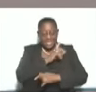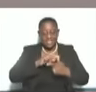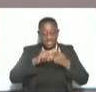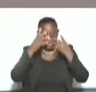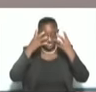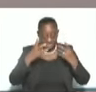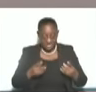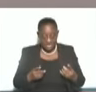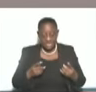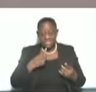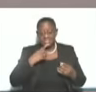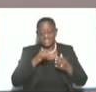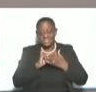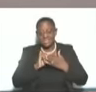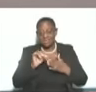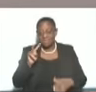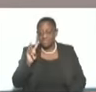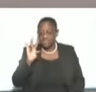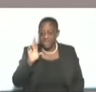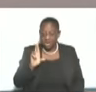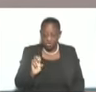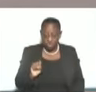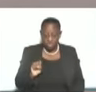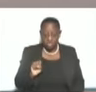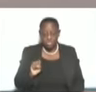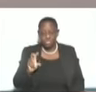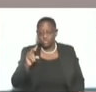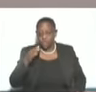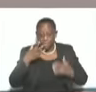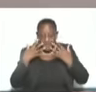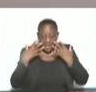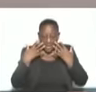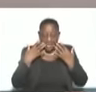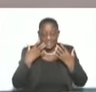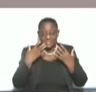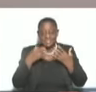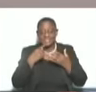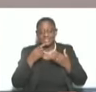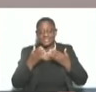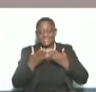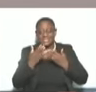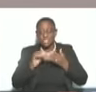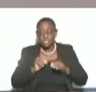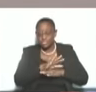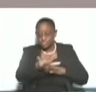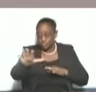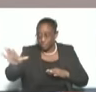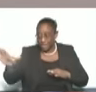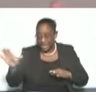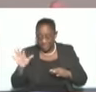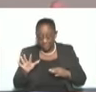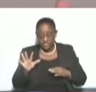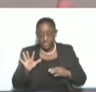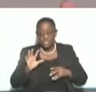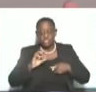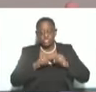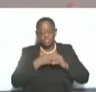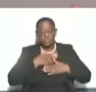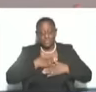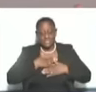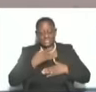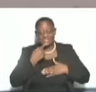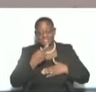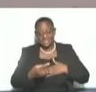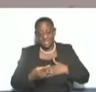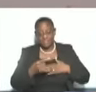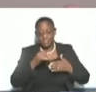determination. Because, you know, these viral illnesses coming out of COVID without masks can easily spread in closed places. But I'm pleased to